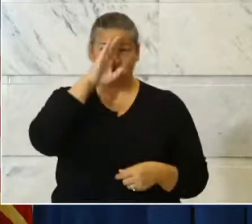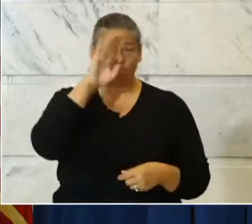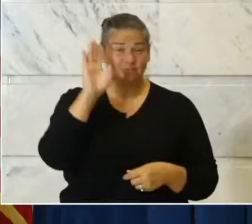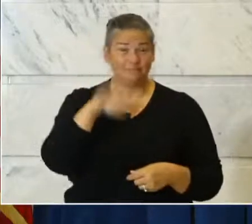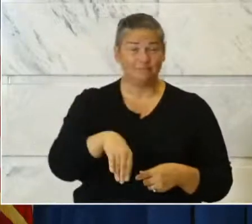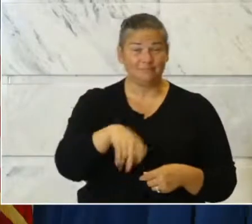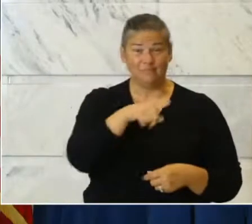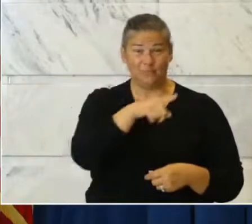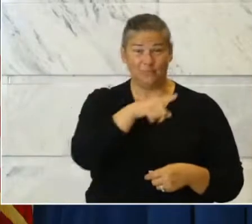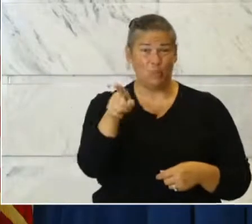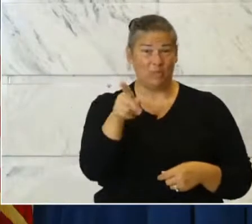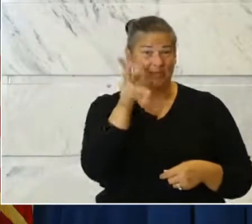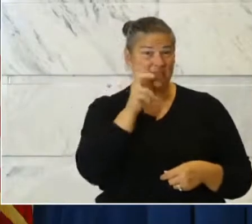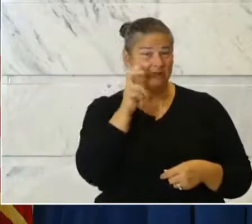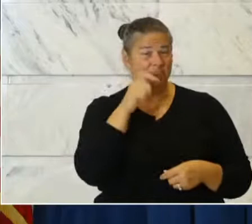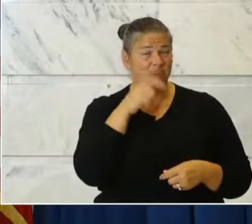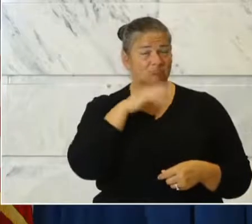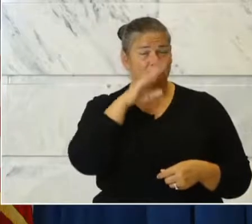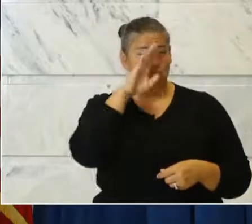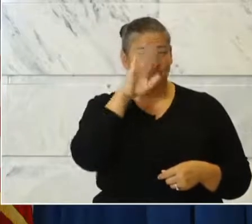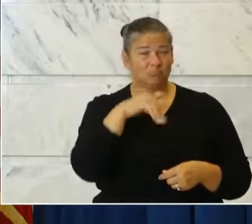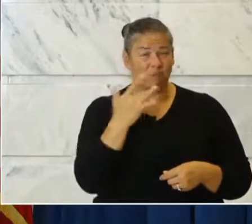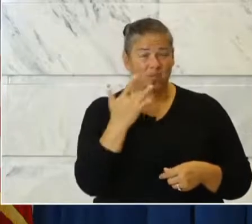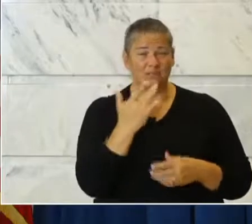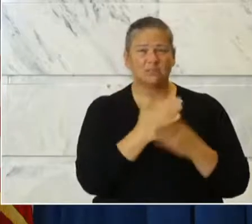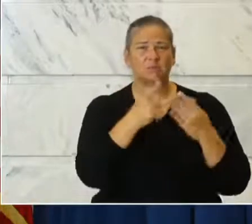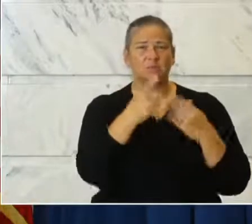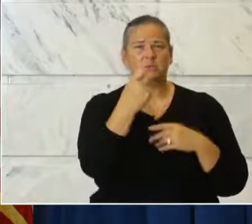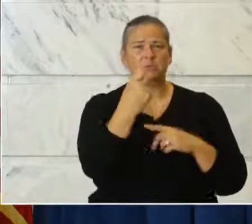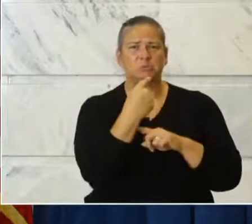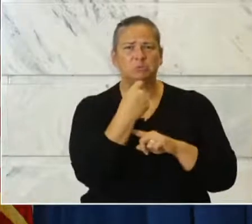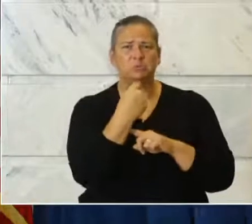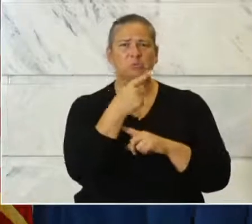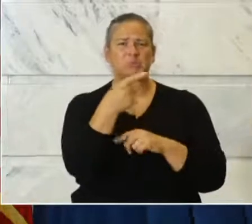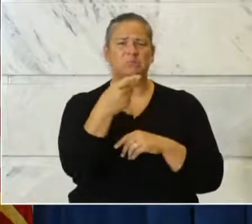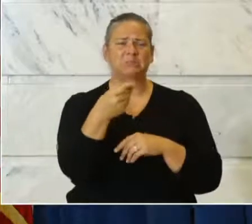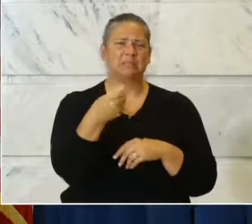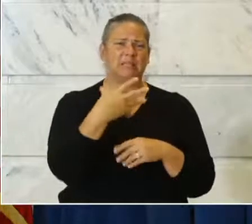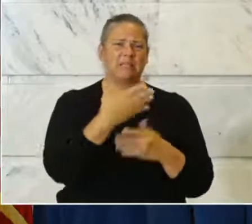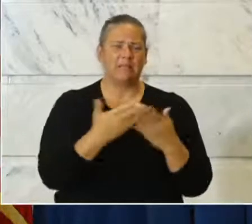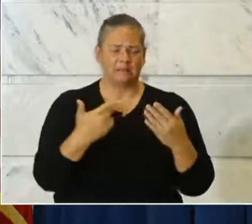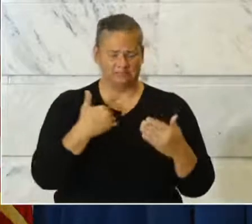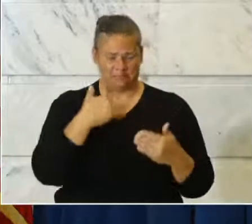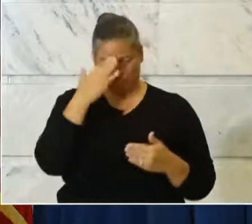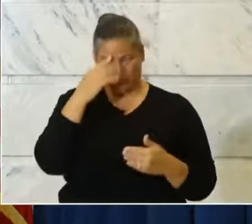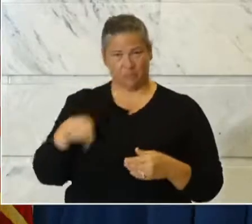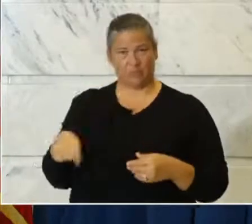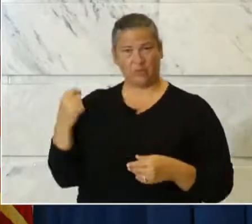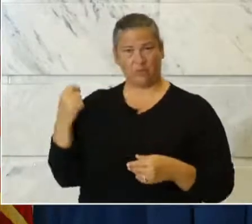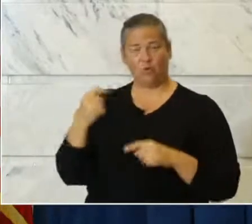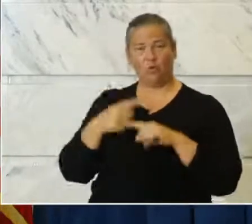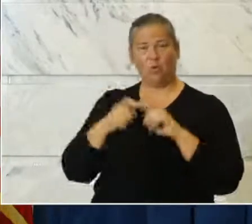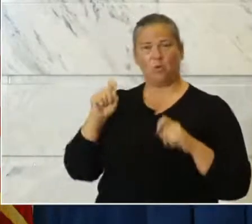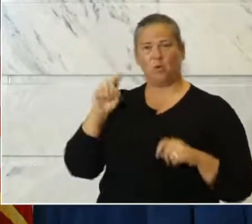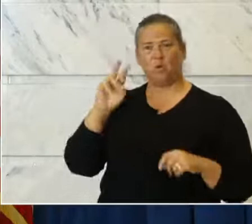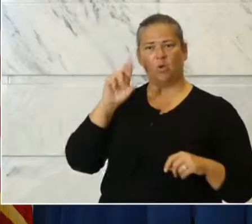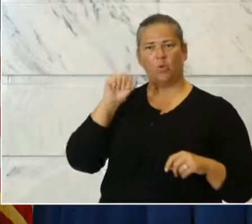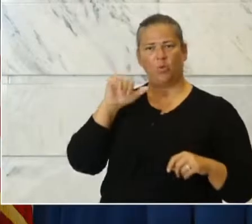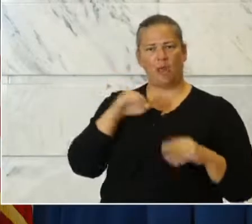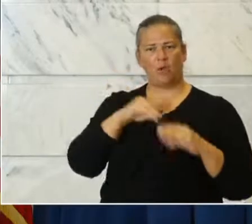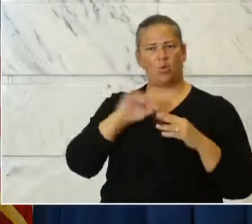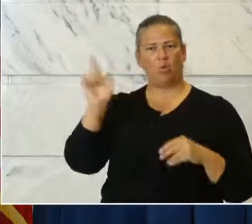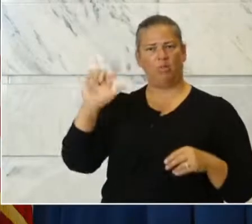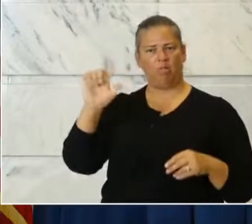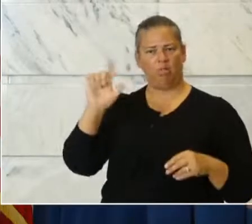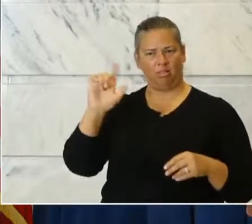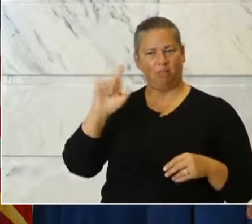for a lot of reasons. I get letters from some of you. I get little tokens. This is from Ray in Louisville. Ray apparently noticed